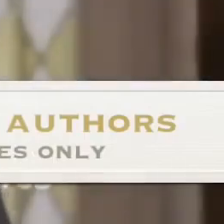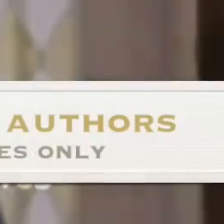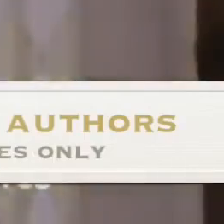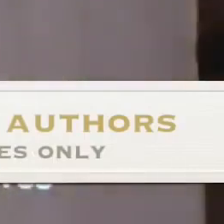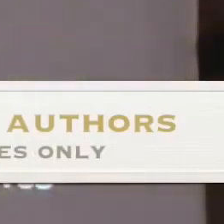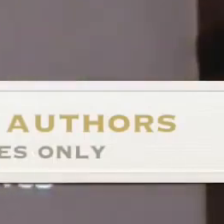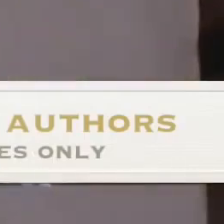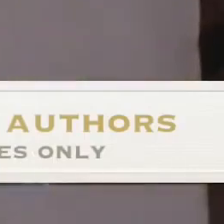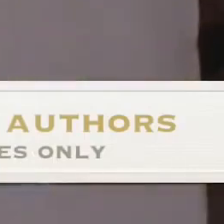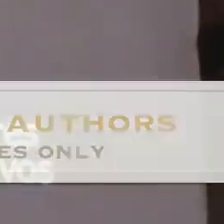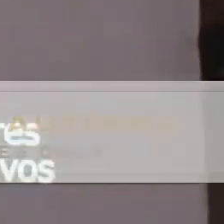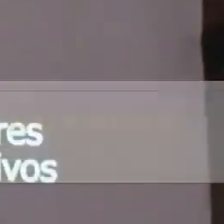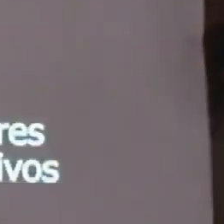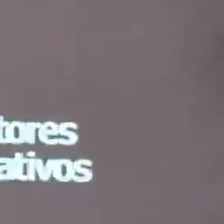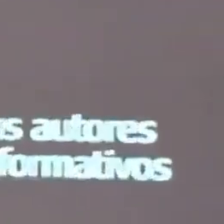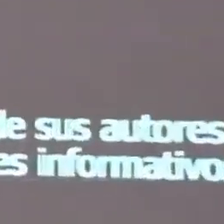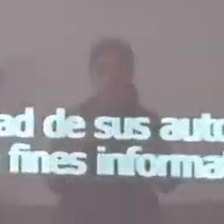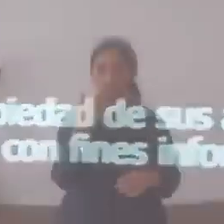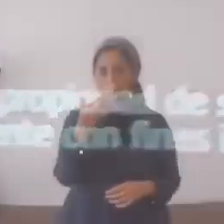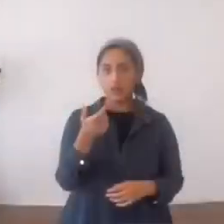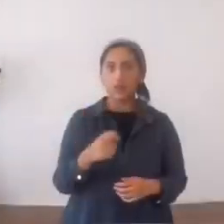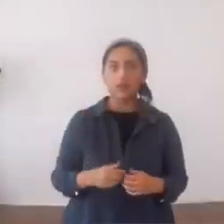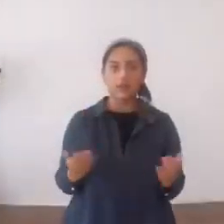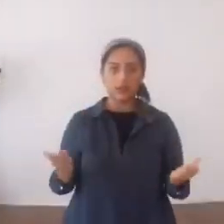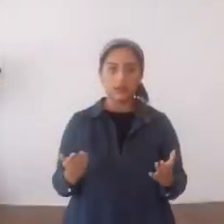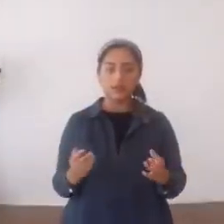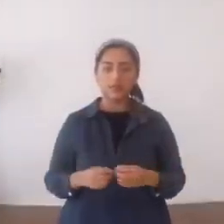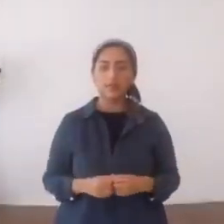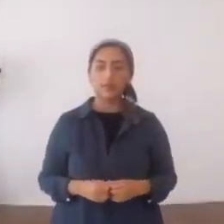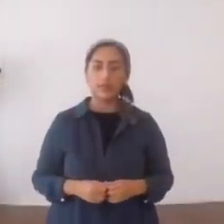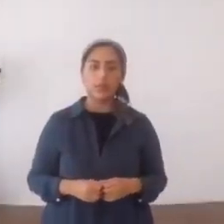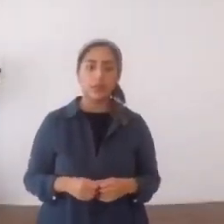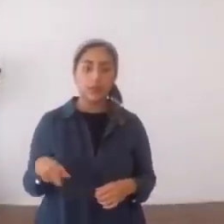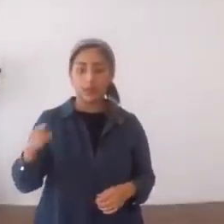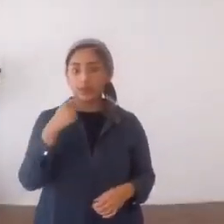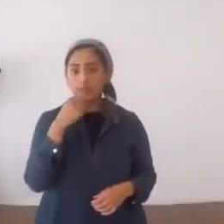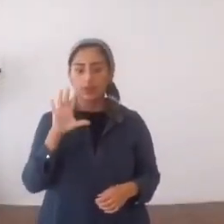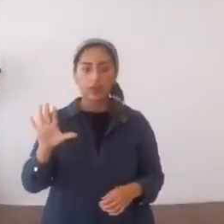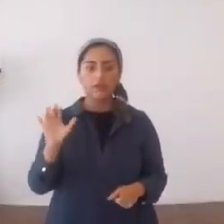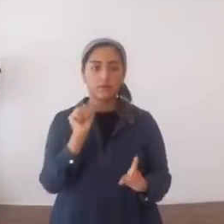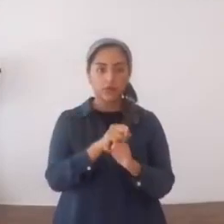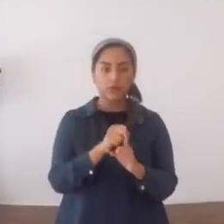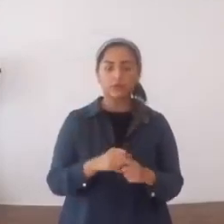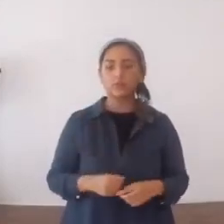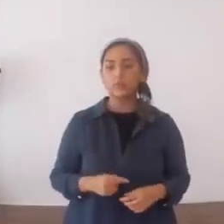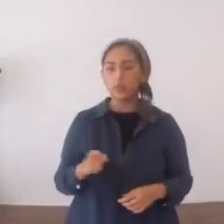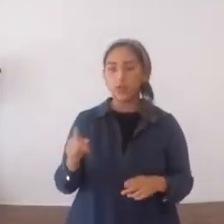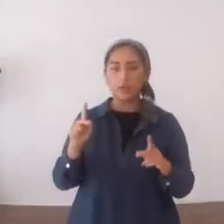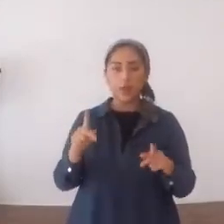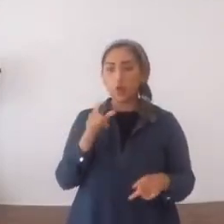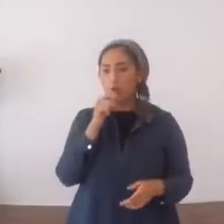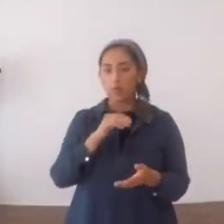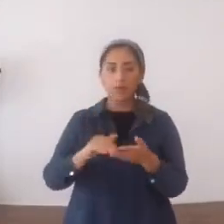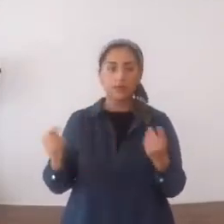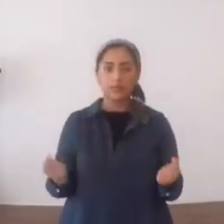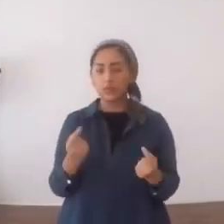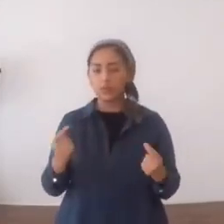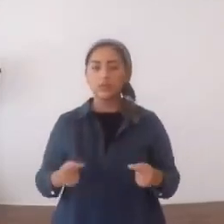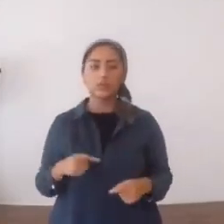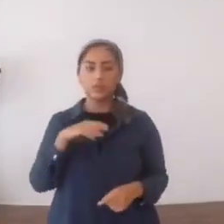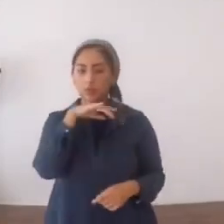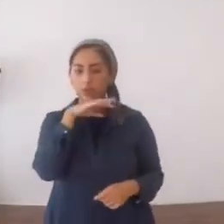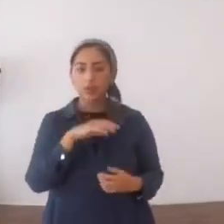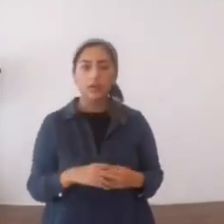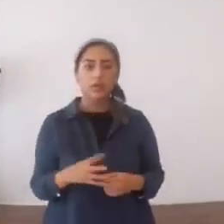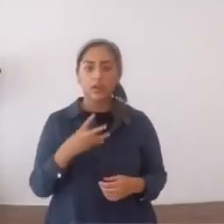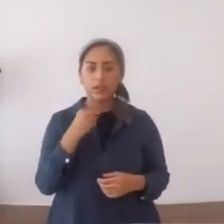Bueno, aquí ya vieron ustedes, Well, here now you saw, le llamó tonto, he called him a fool, alcahuete, someone that allows inmundo, sin, someone